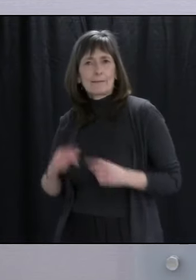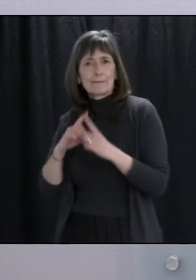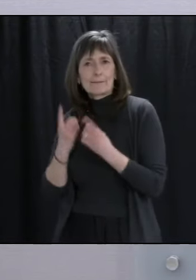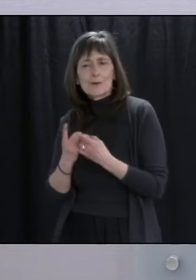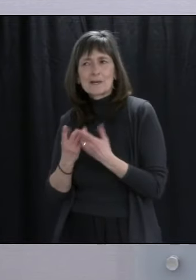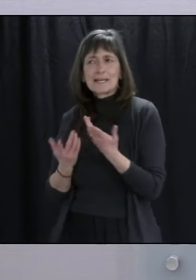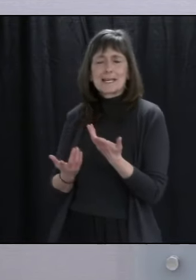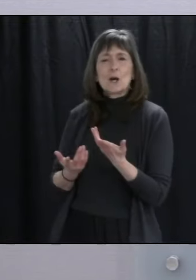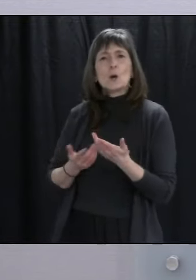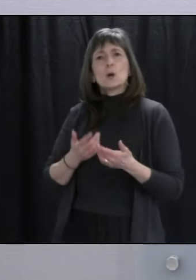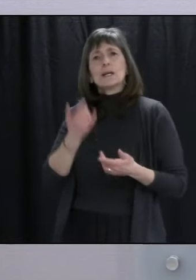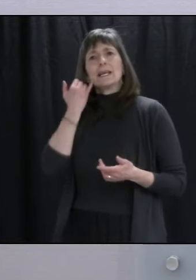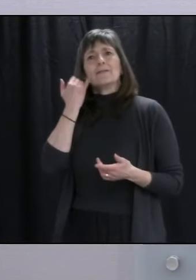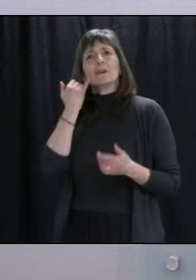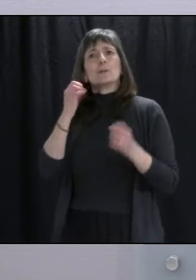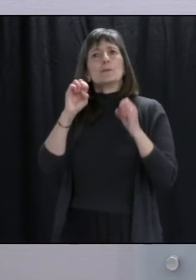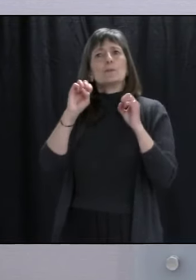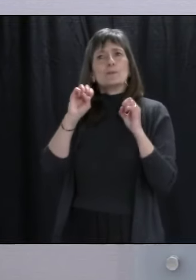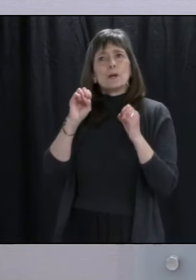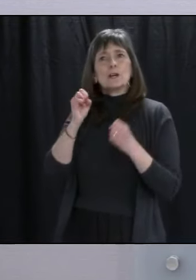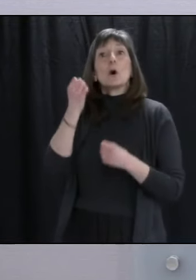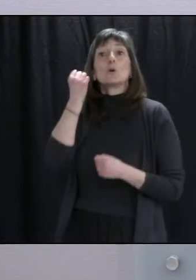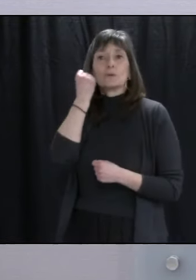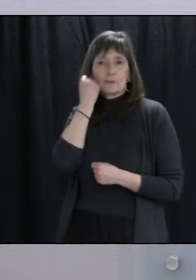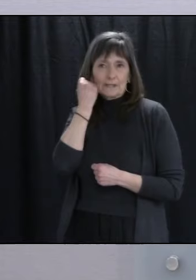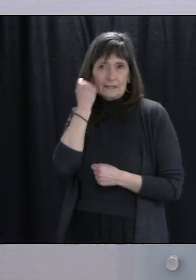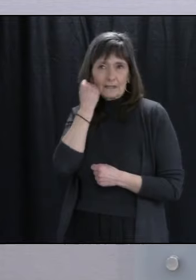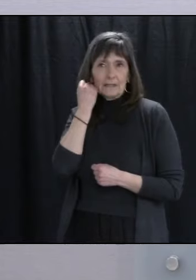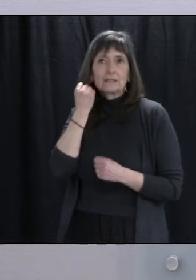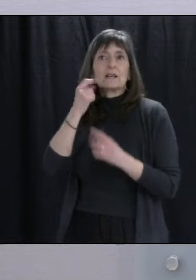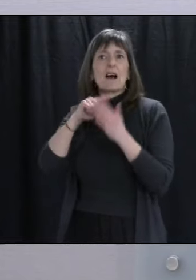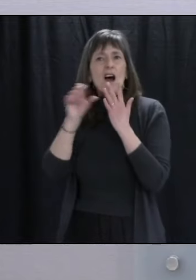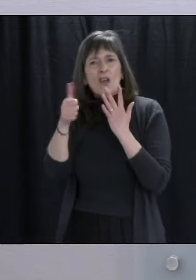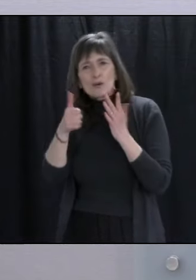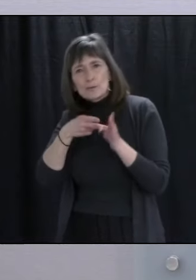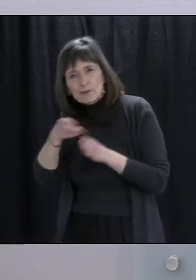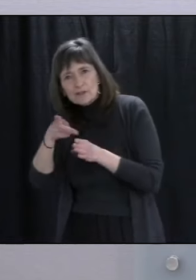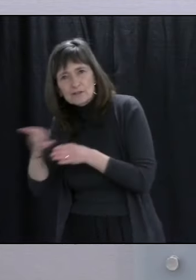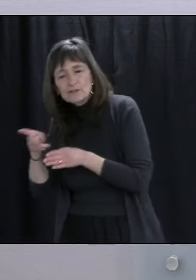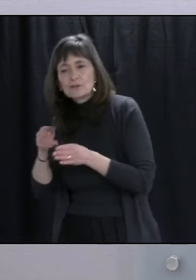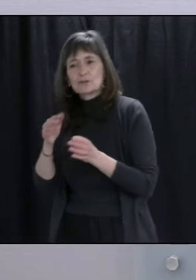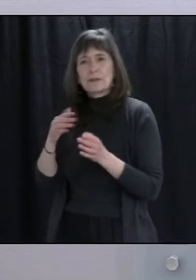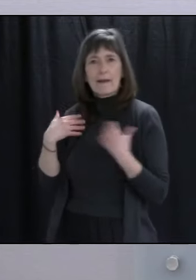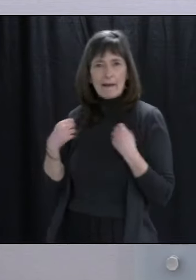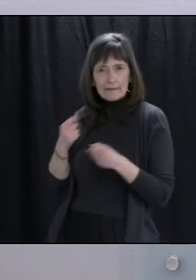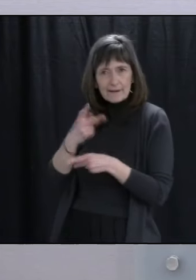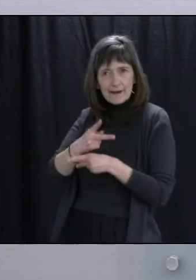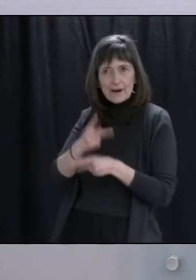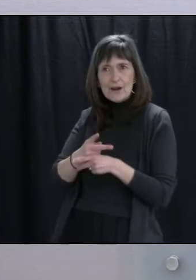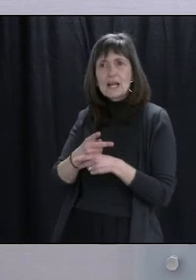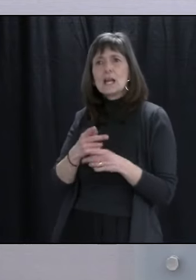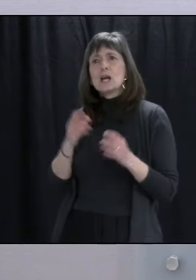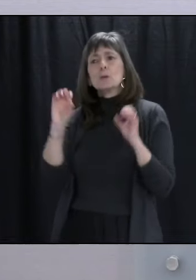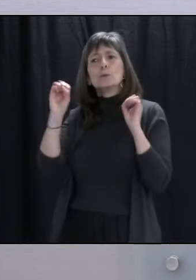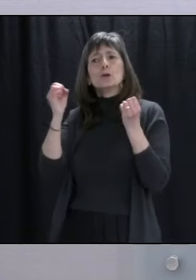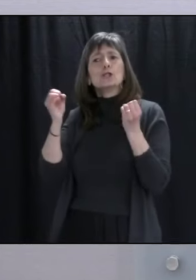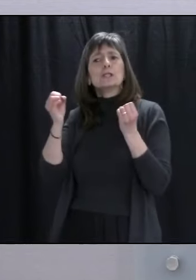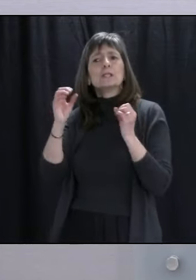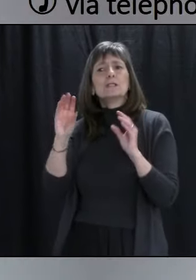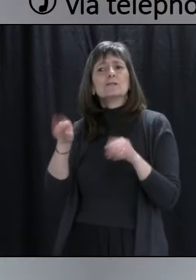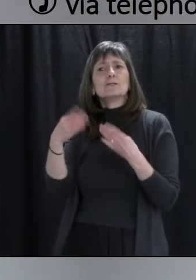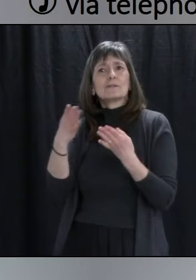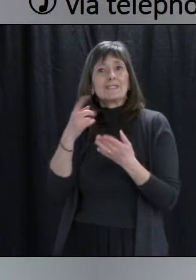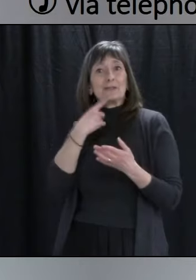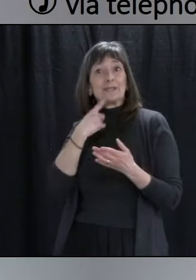unable to get clarification on what protocol to follow should either of these circumstances happen. The decision as to whether or not